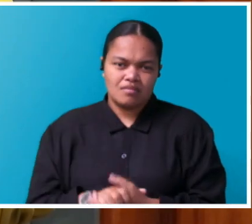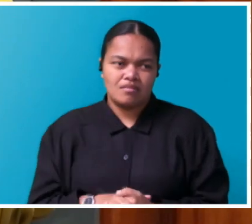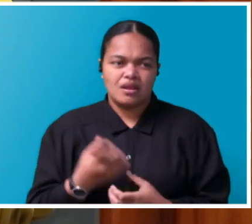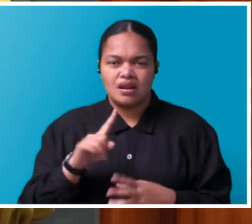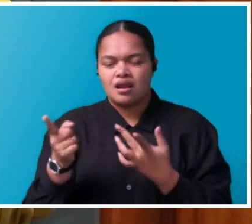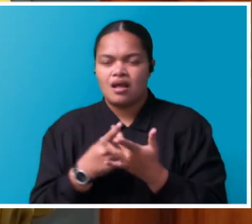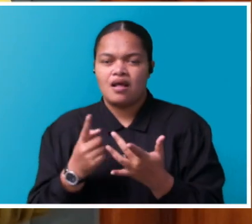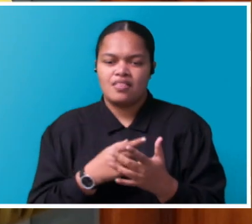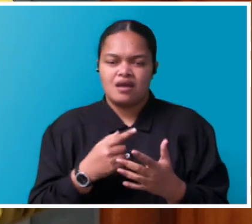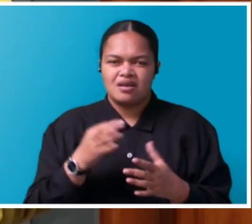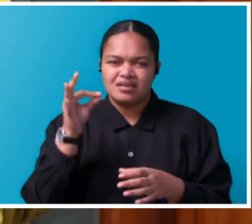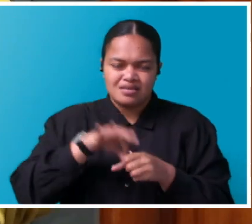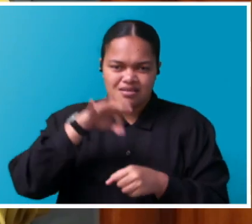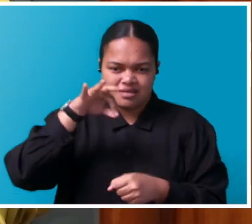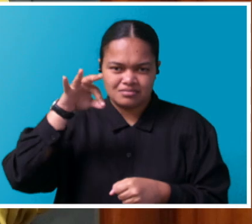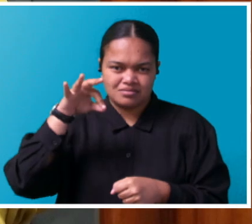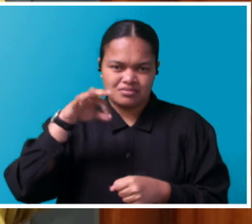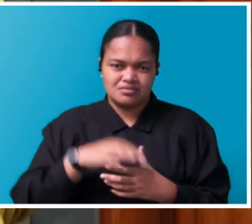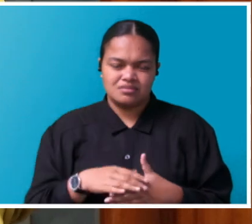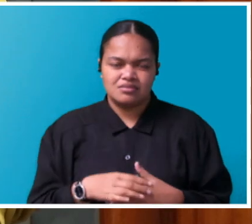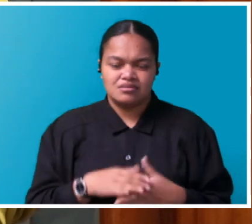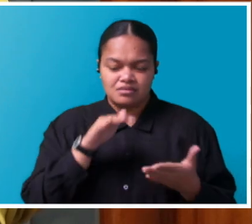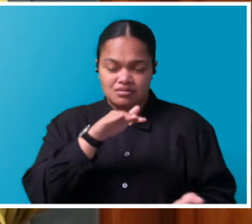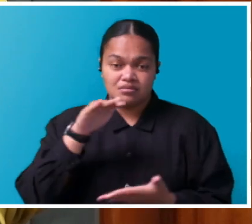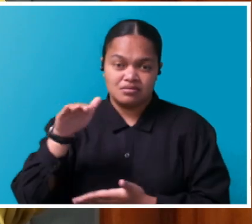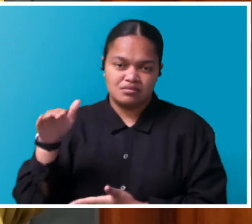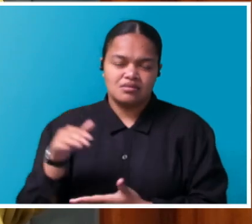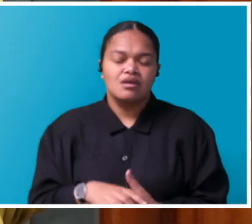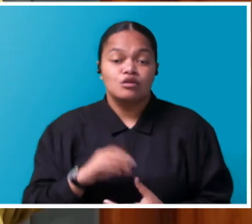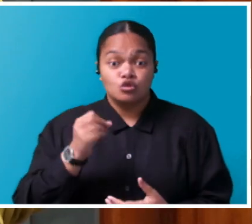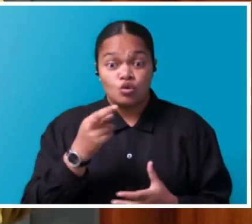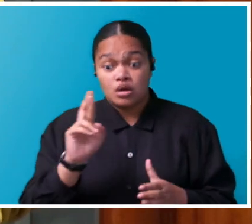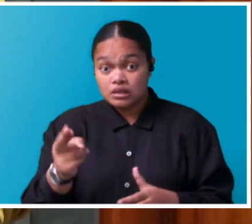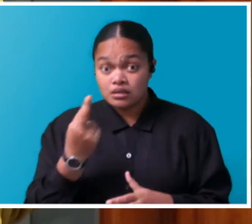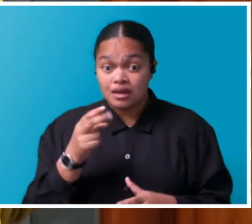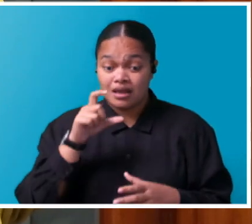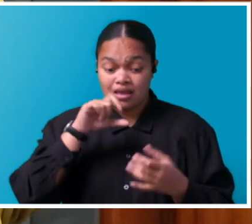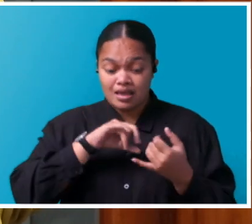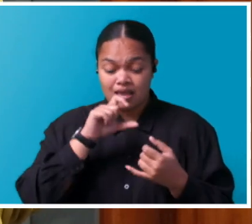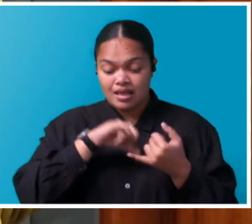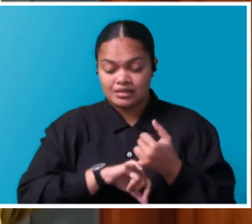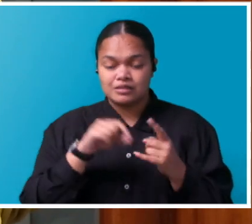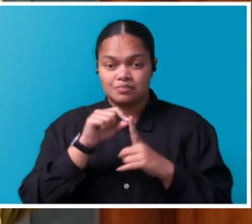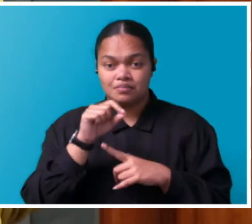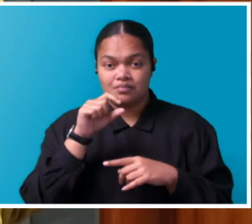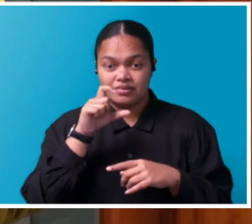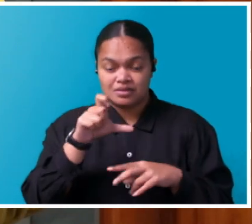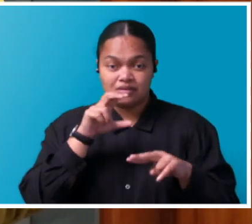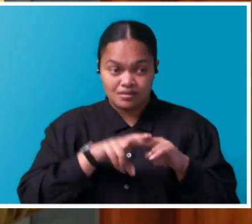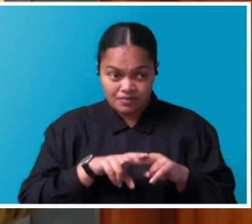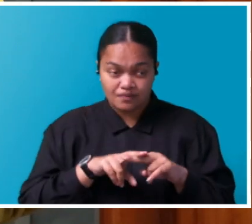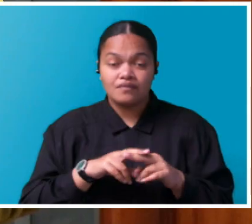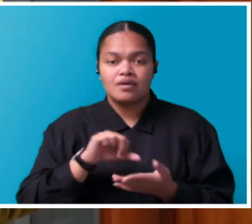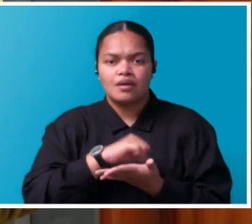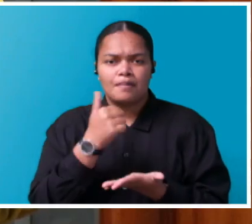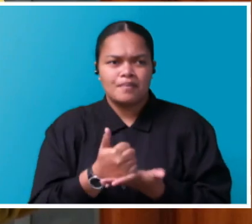greenhouse gases. Honorable Speaker, in return, FCPF will make result-based payments amounting to a